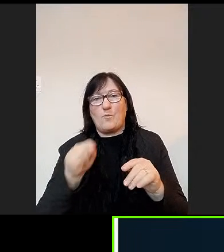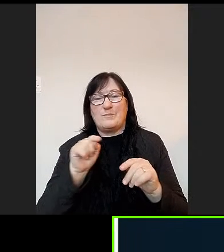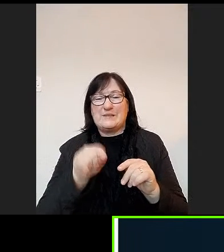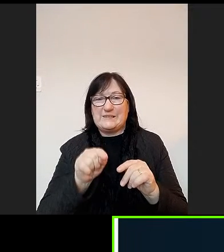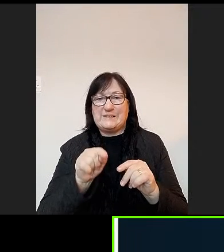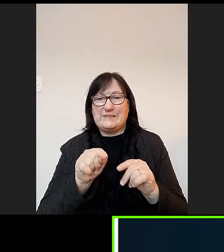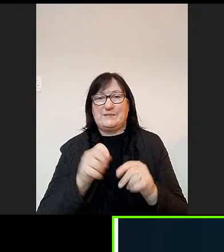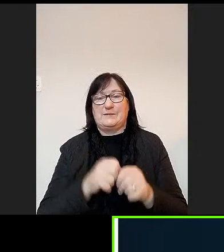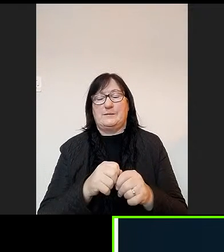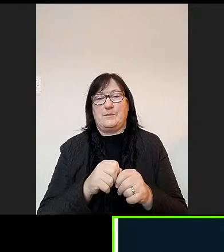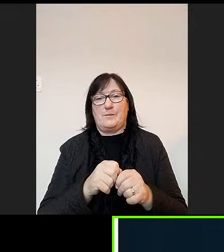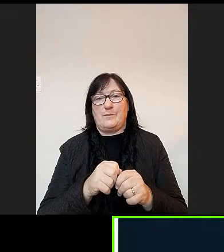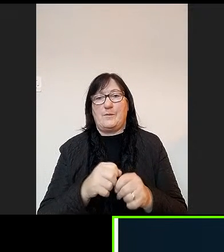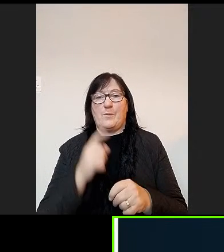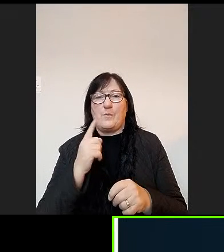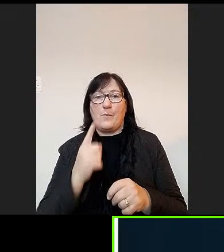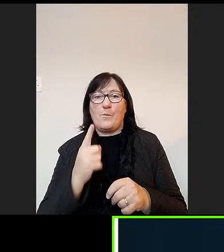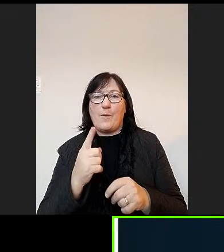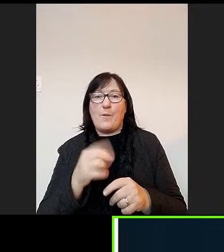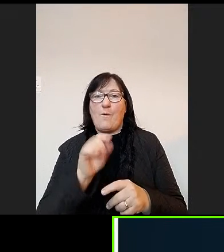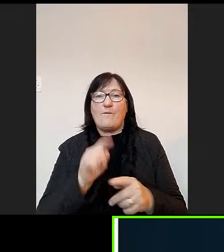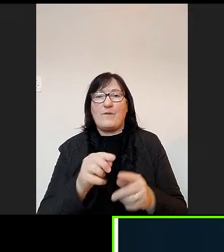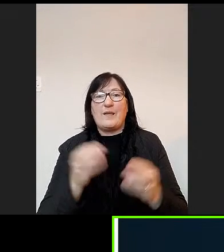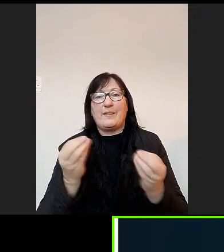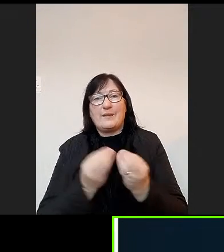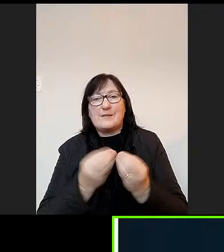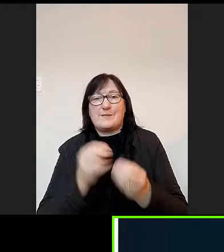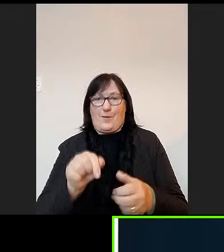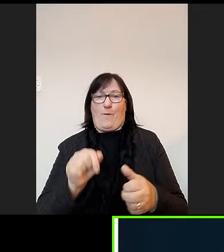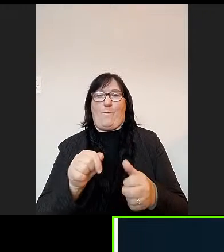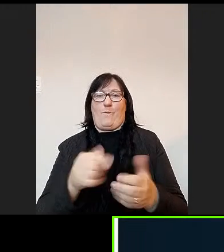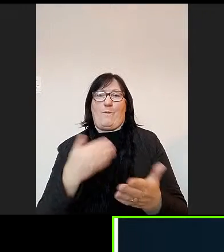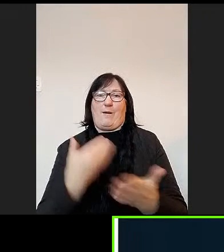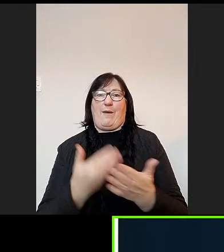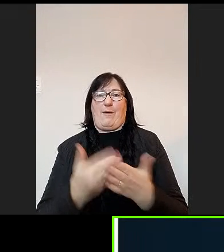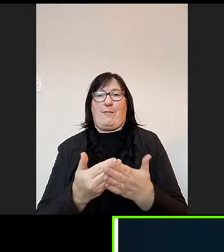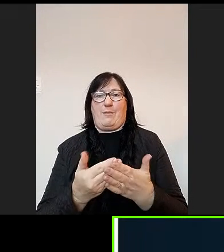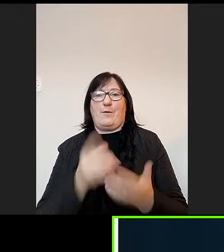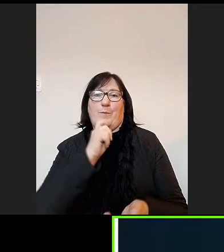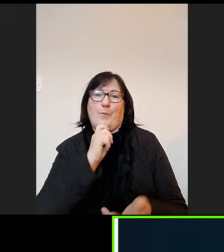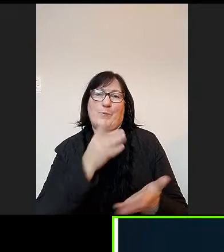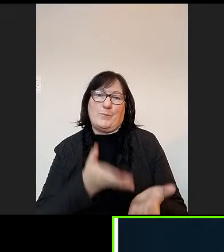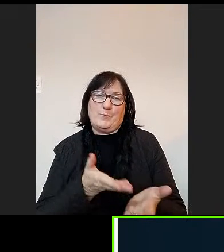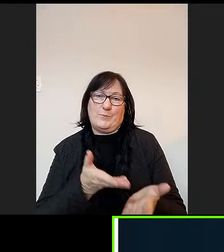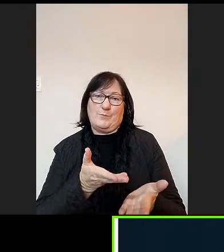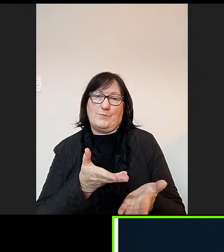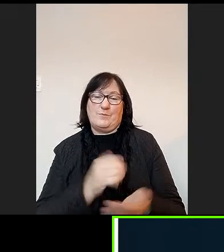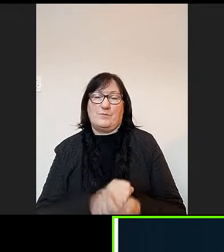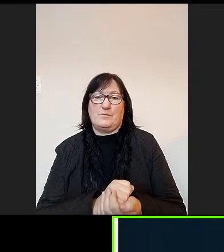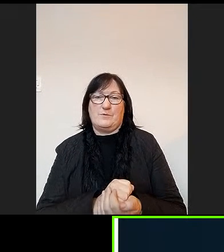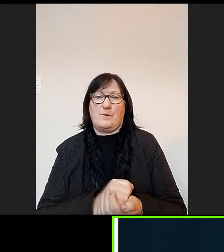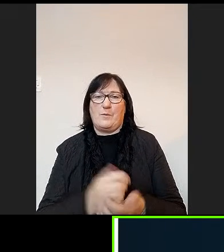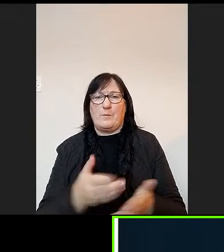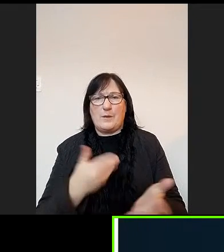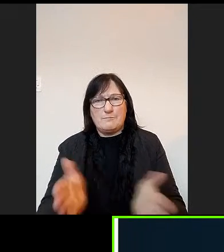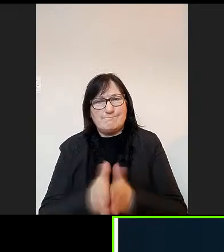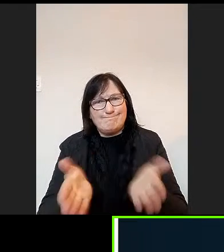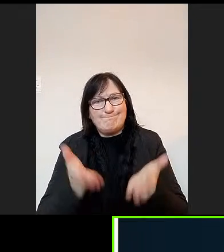current alternative available. To say, and encouraging members of trade to really seize this